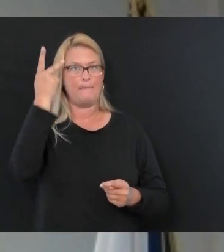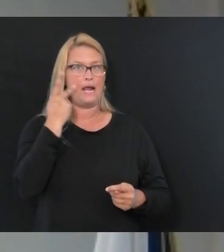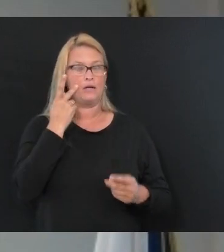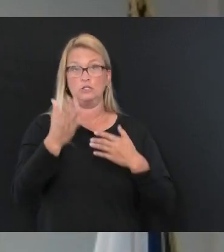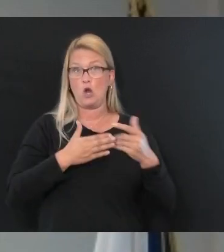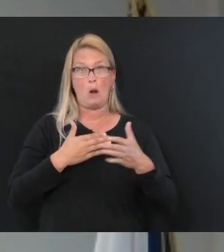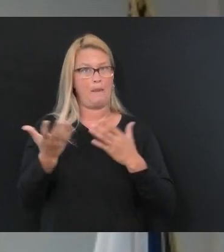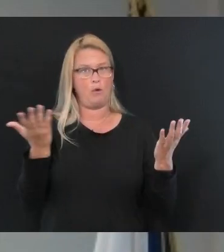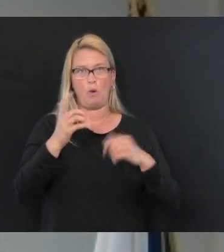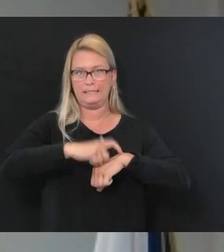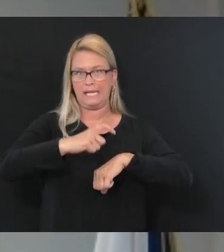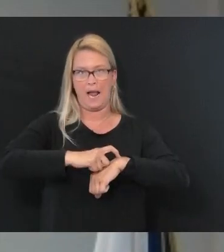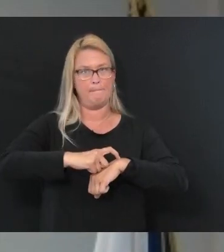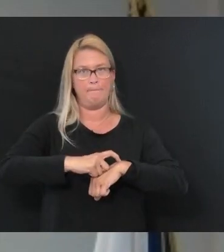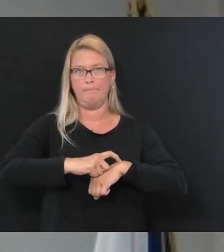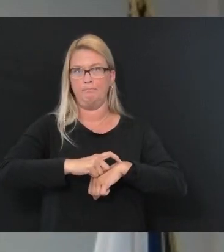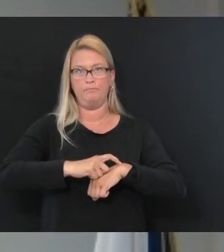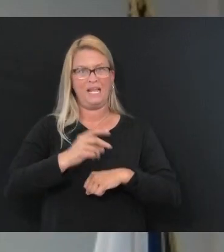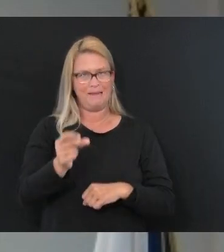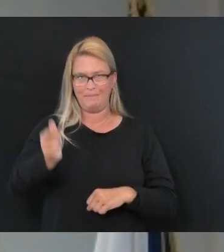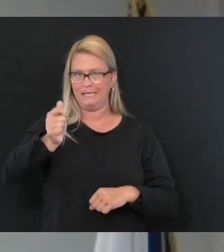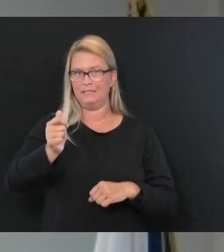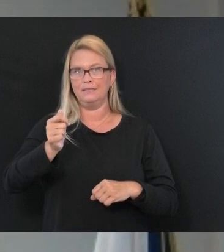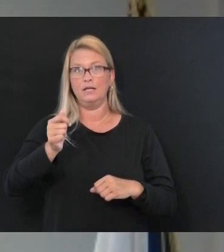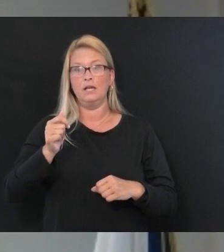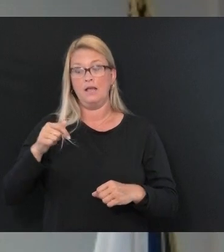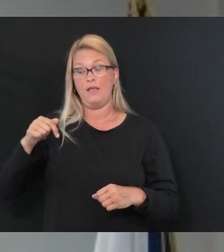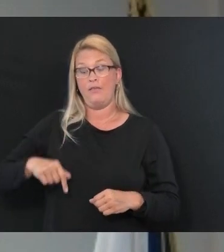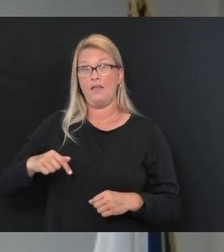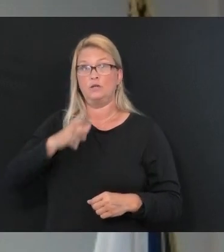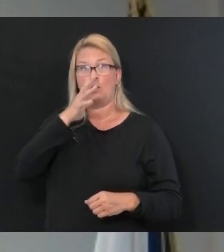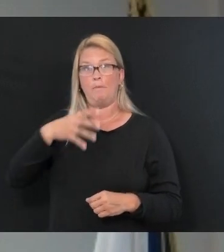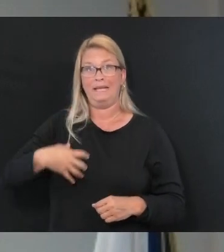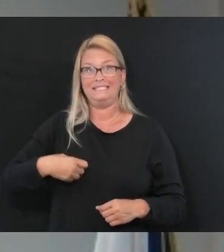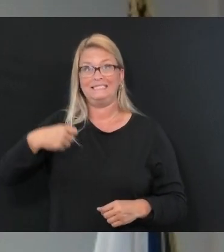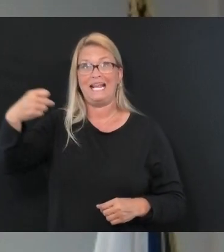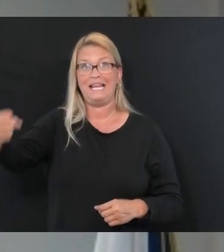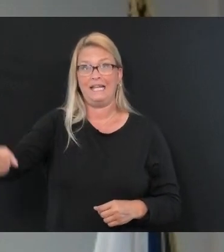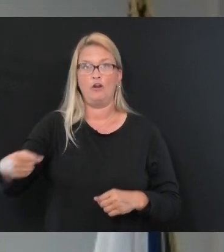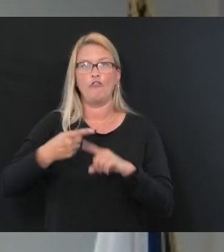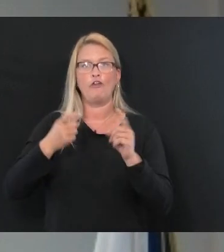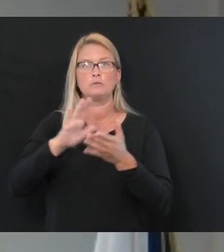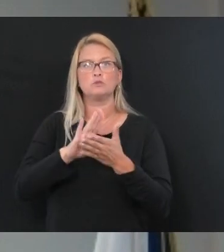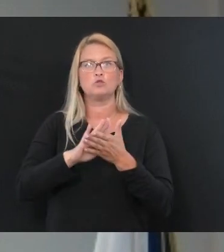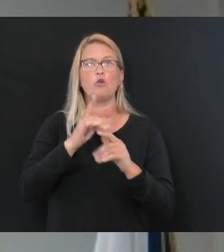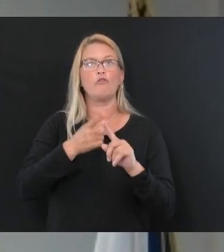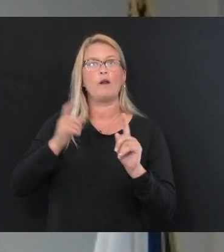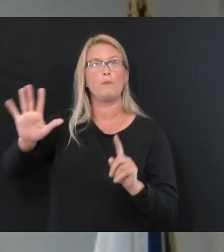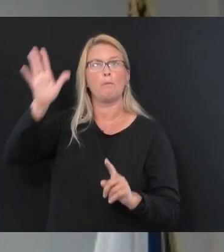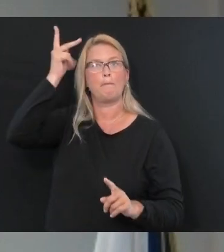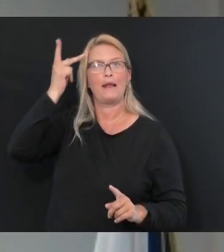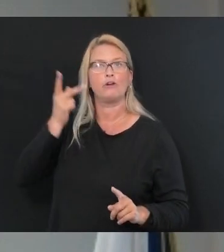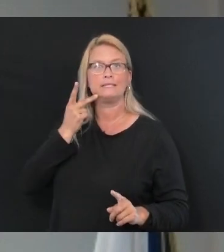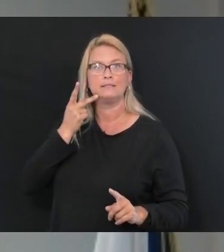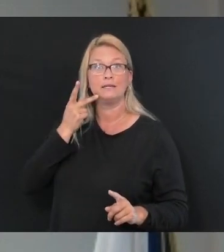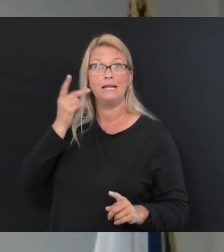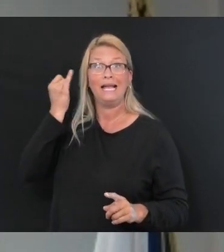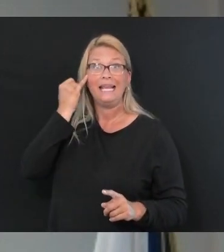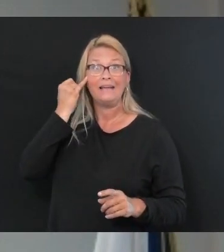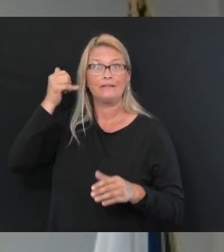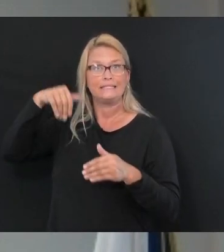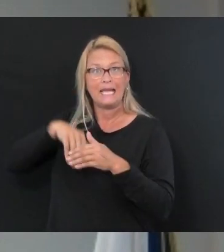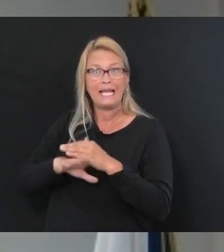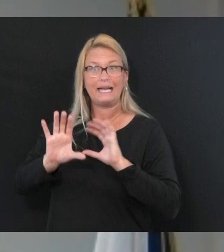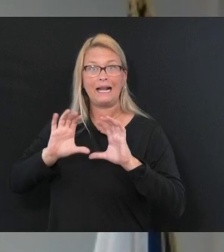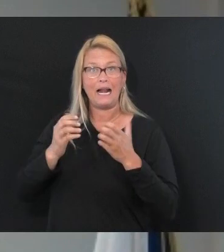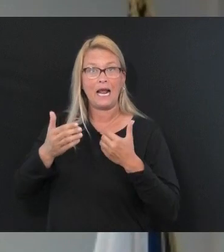it is during the school, would be taken out of the school system by the parent. And if the child is in the classroom, all